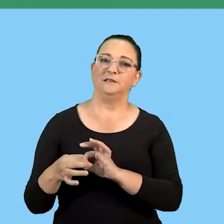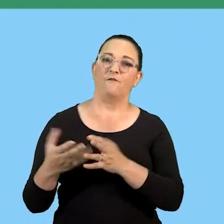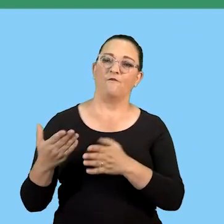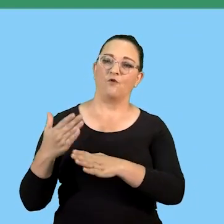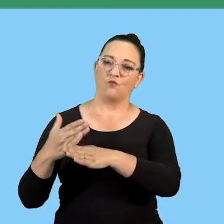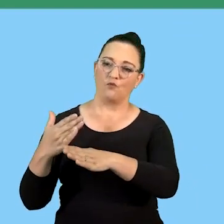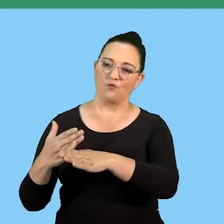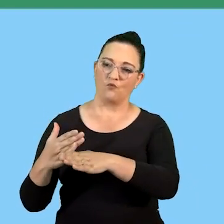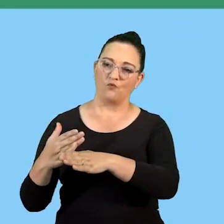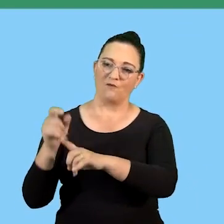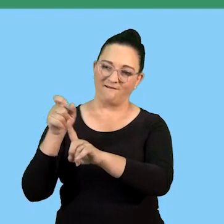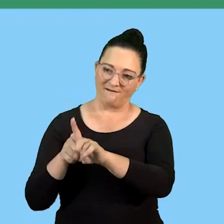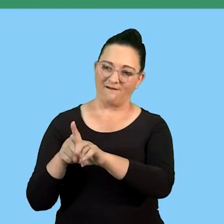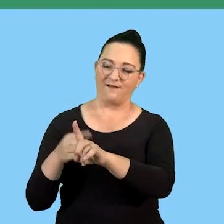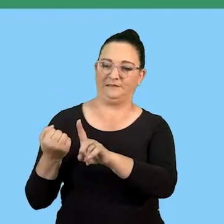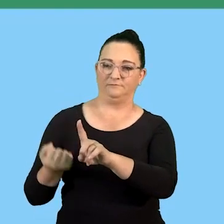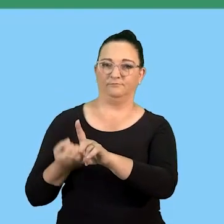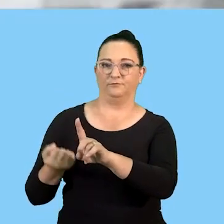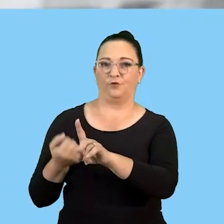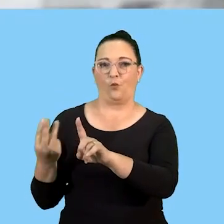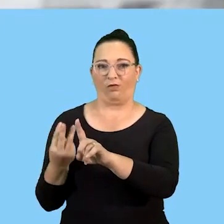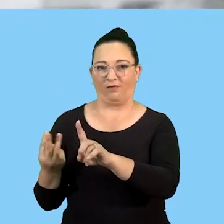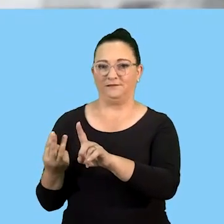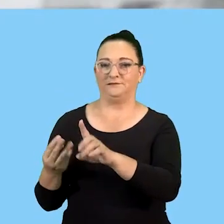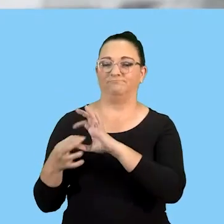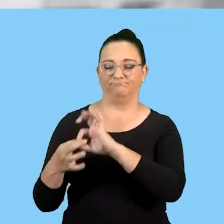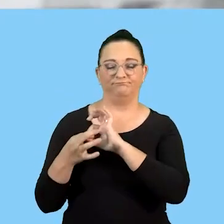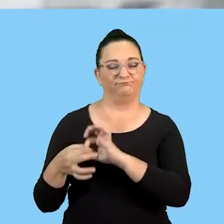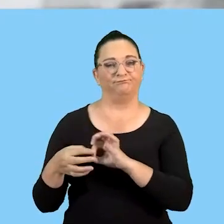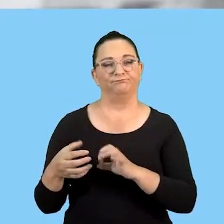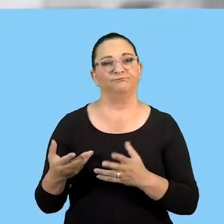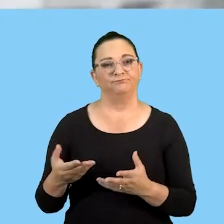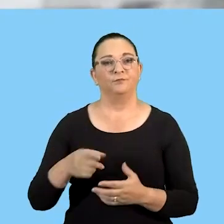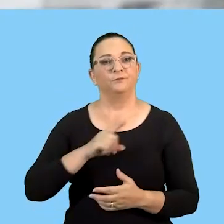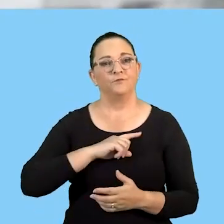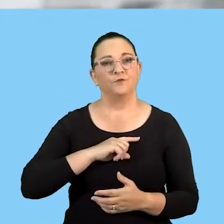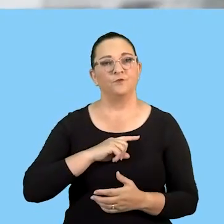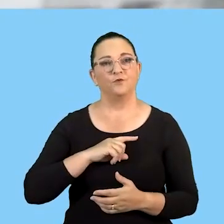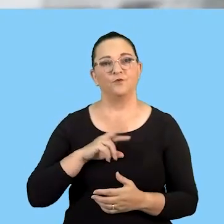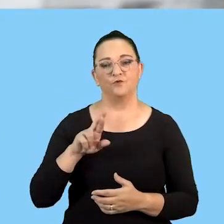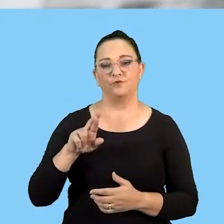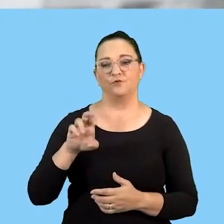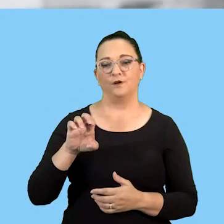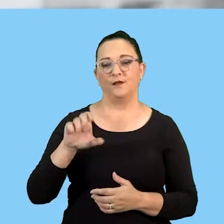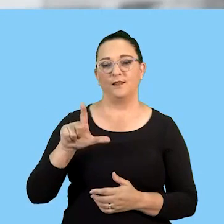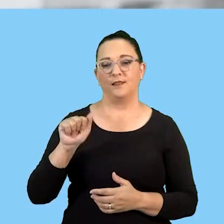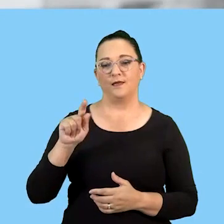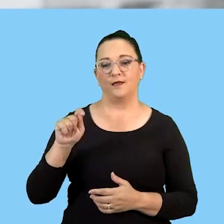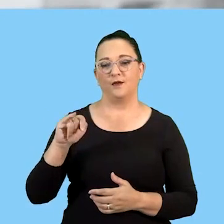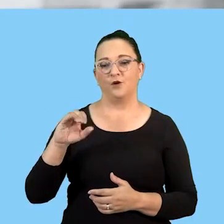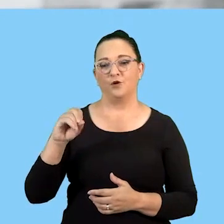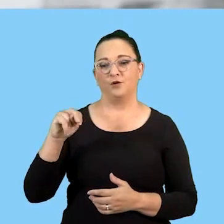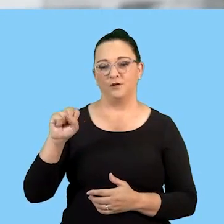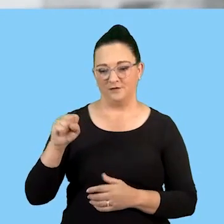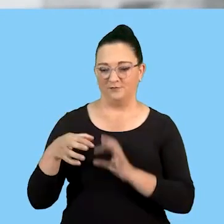the employer and the employees. To say there should be a relationship between the two, hence the word relations. So it's the relationship between the